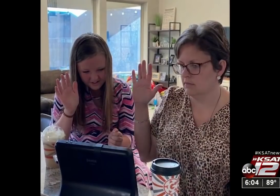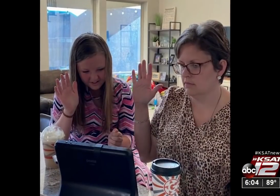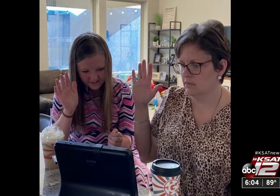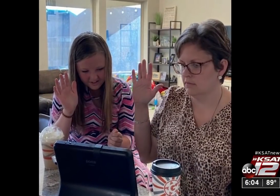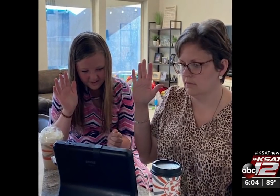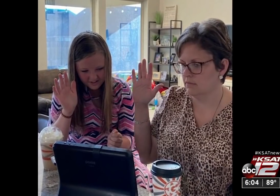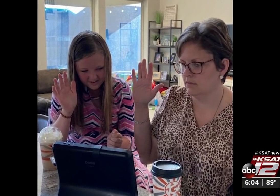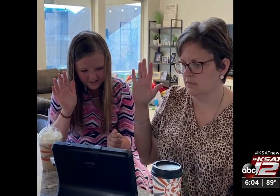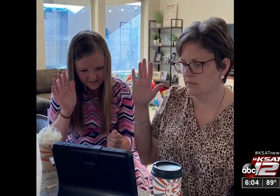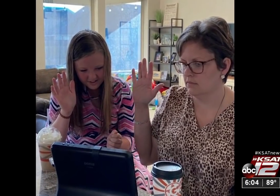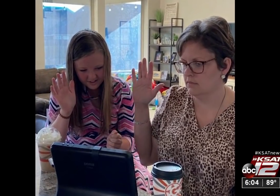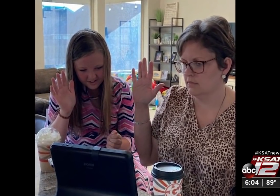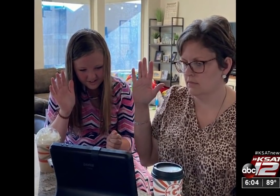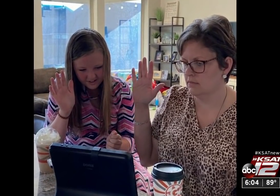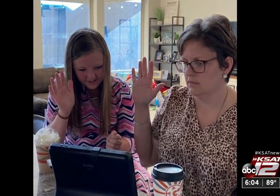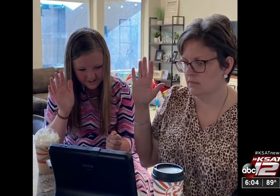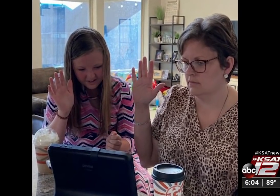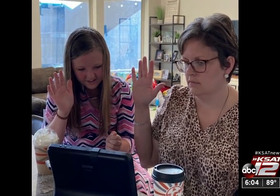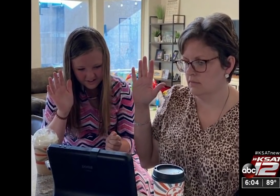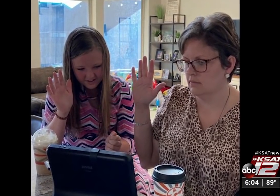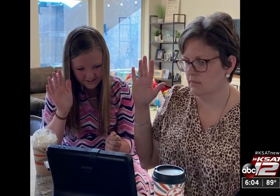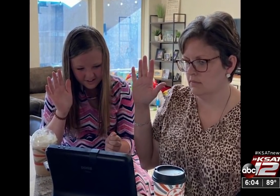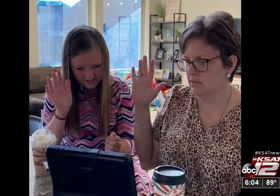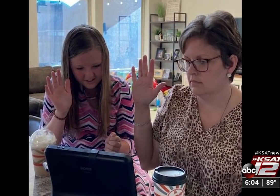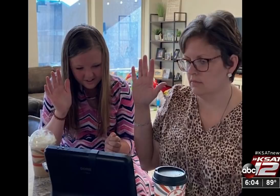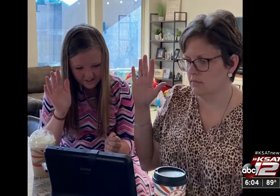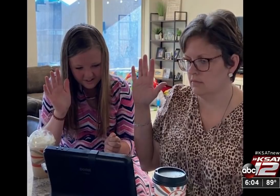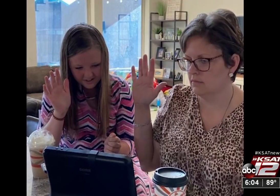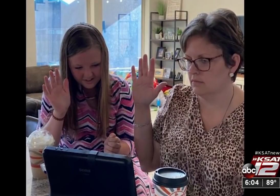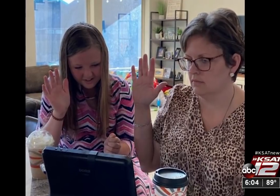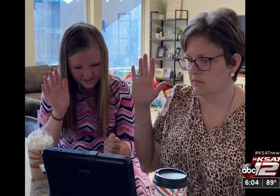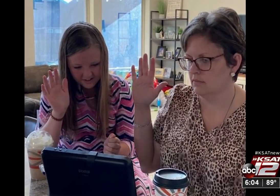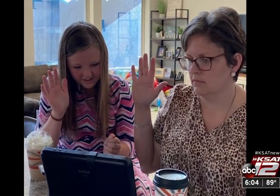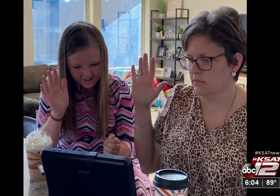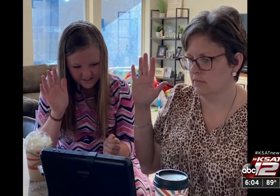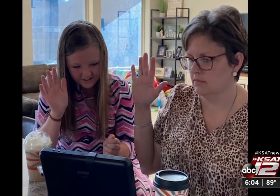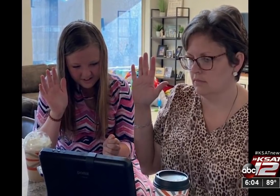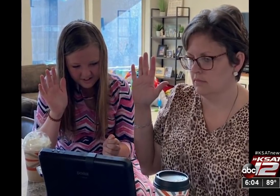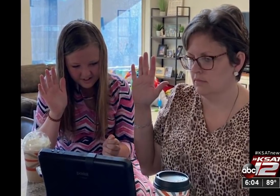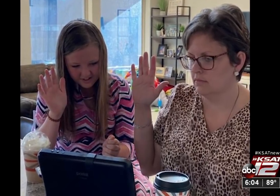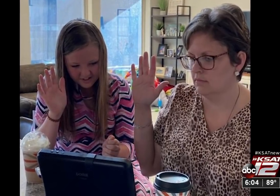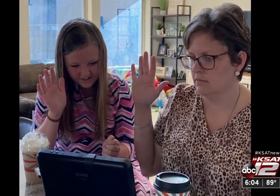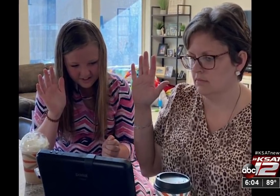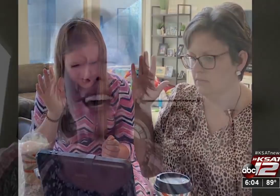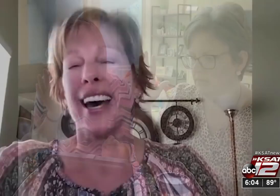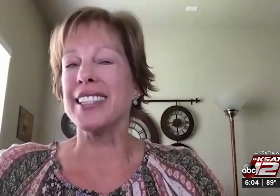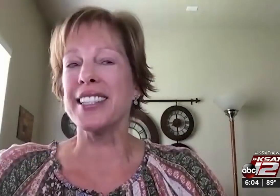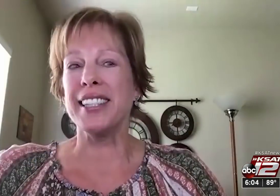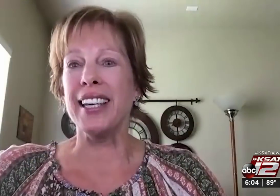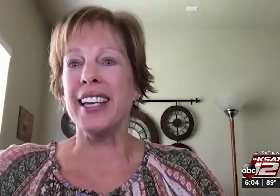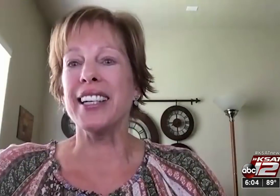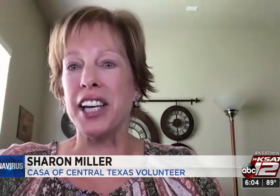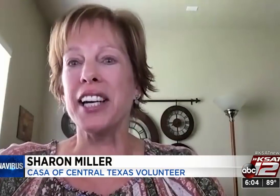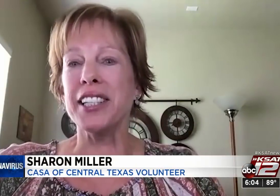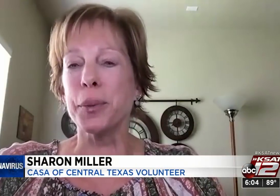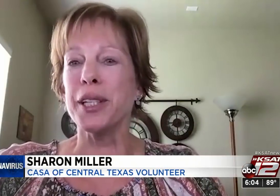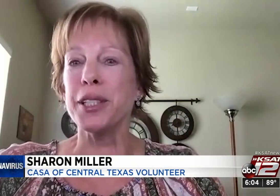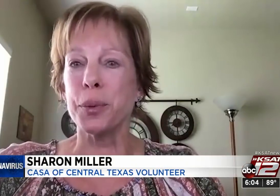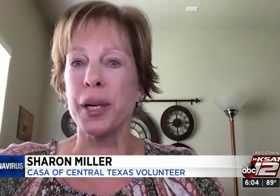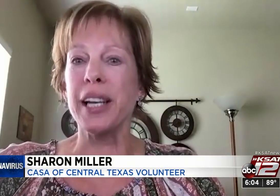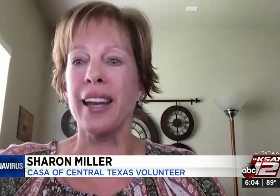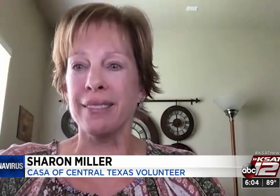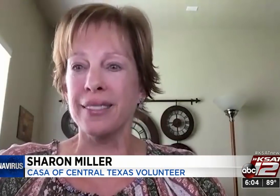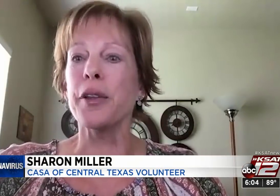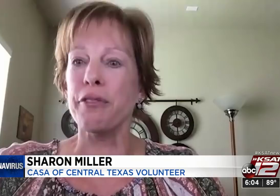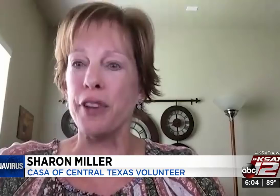assigned to Kim's case. And despite the pandemic, Kim, who's now 13 years old, was recently adopted as the judge